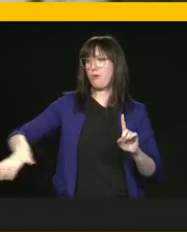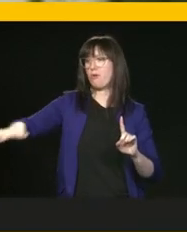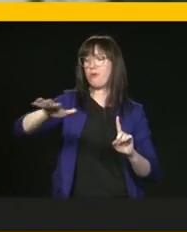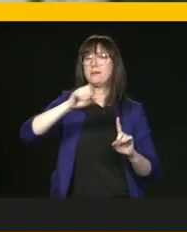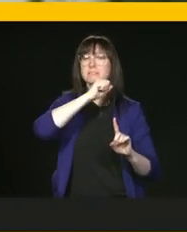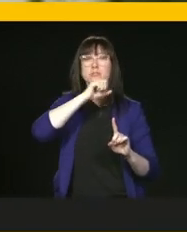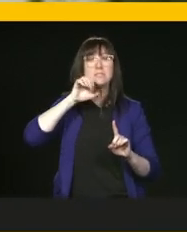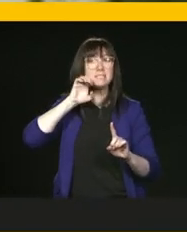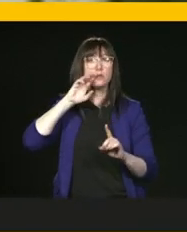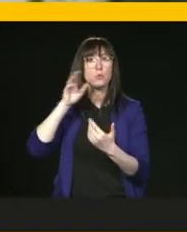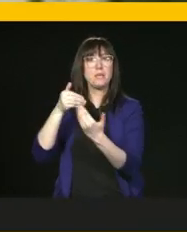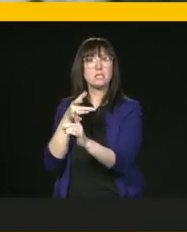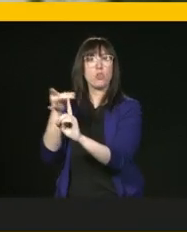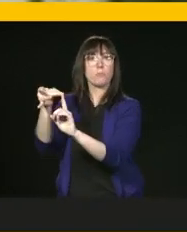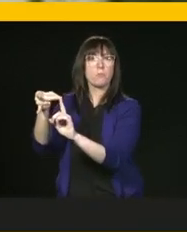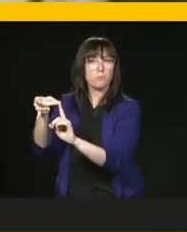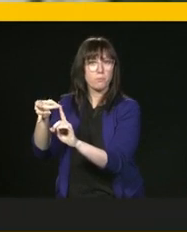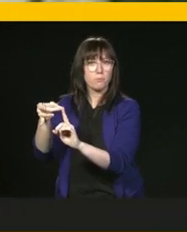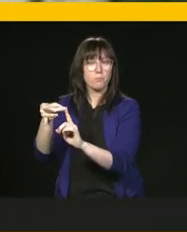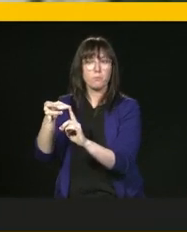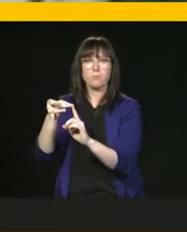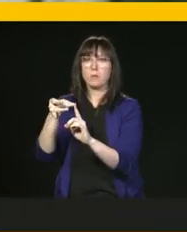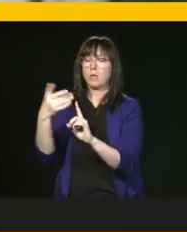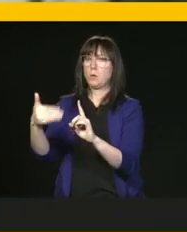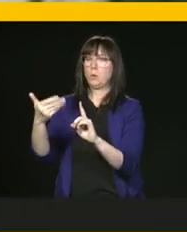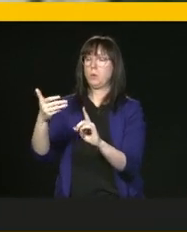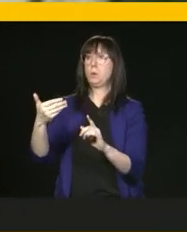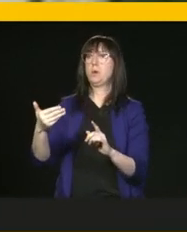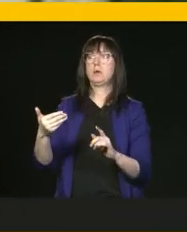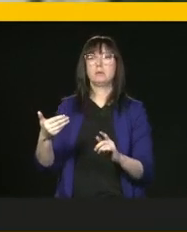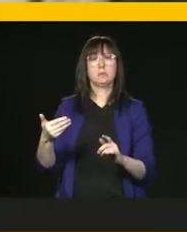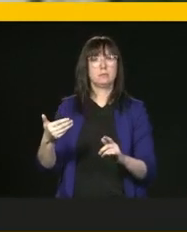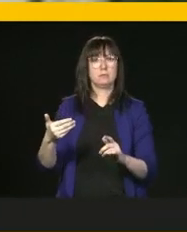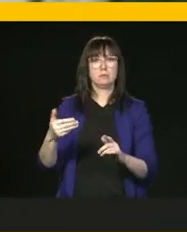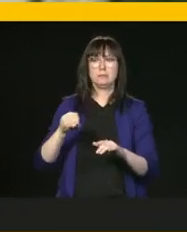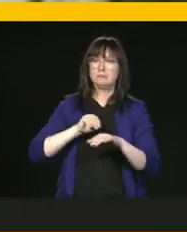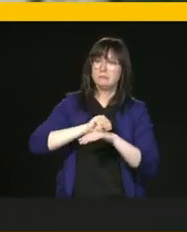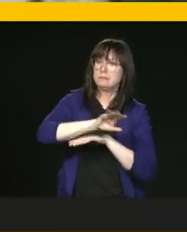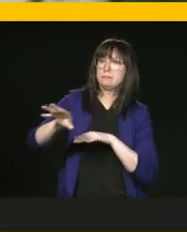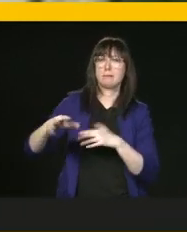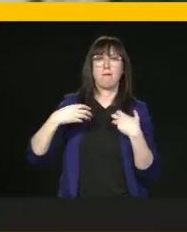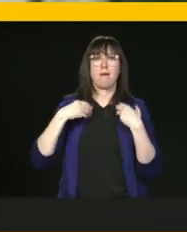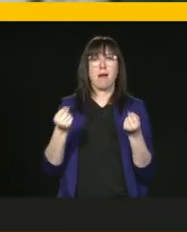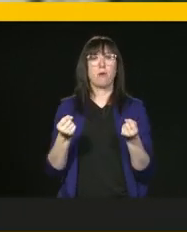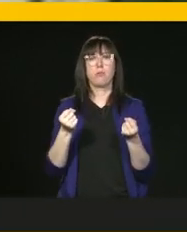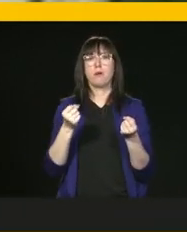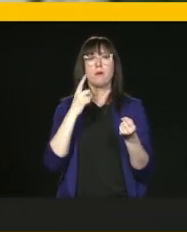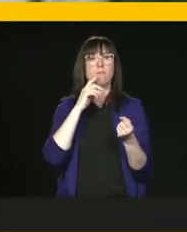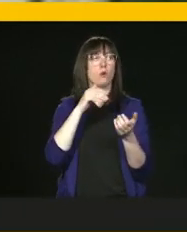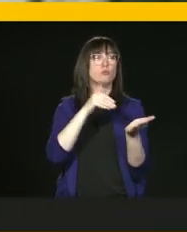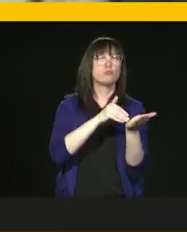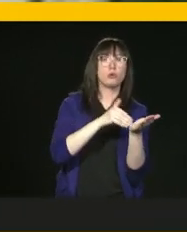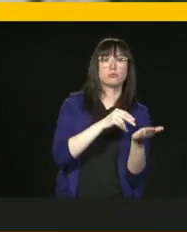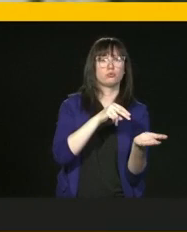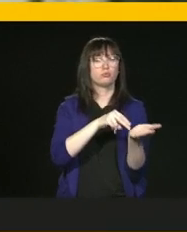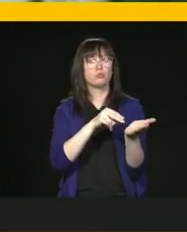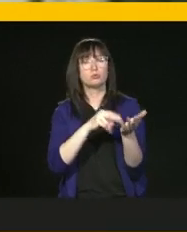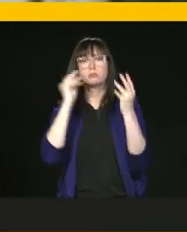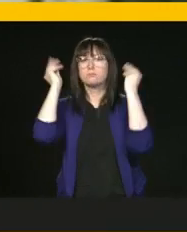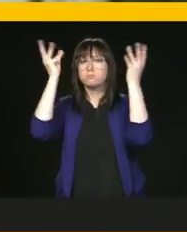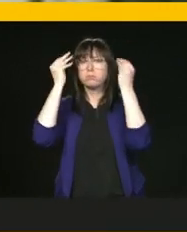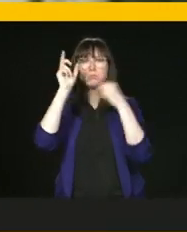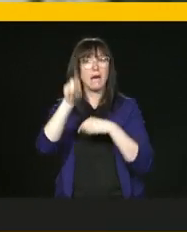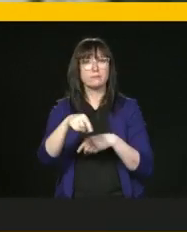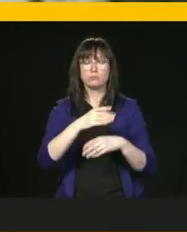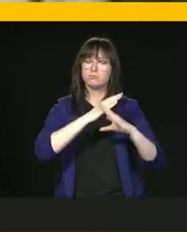seniors and other people vulnerable, or putting others at risk who work in our healthcare system. We need